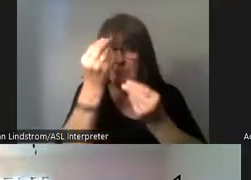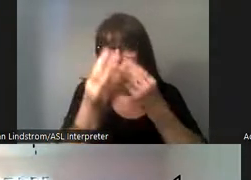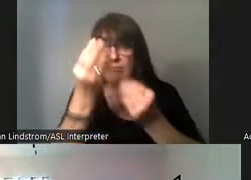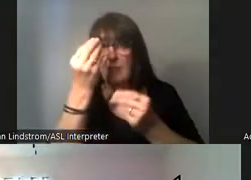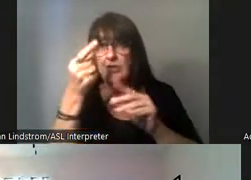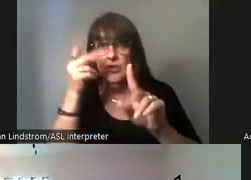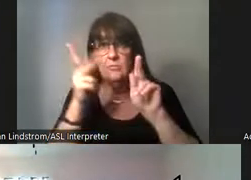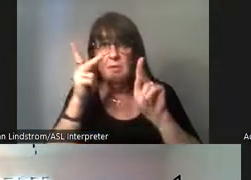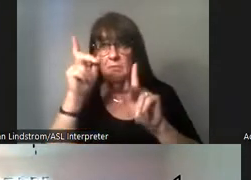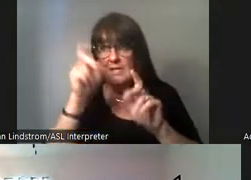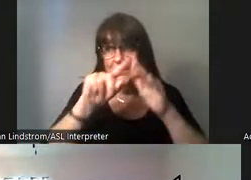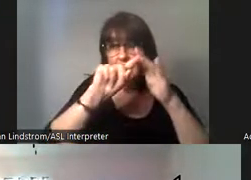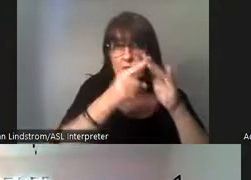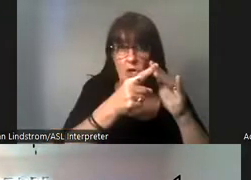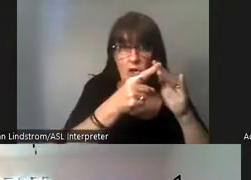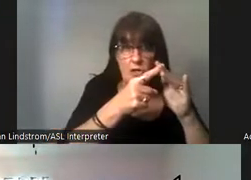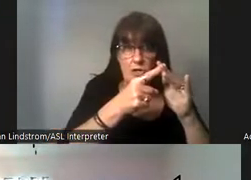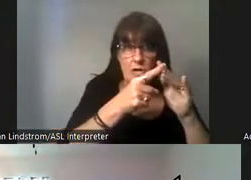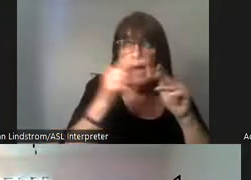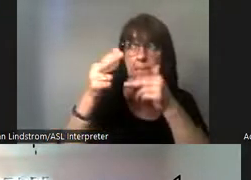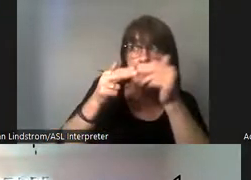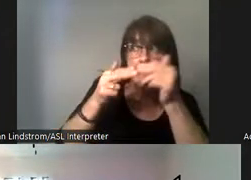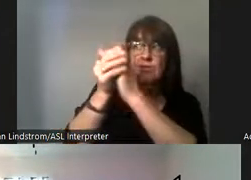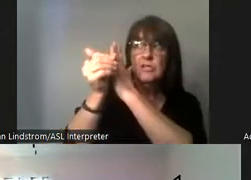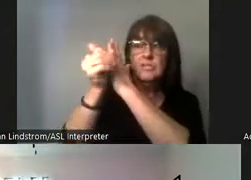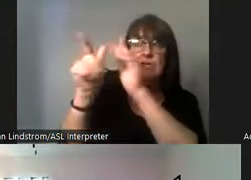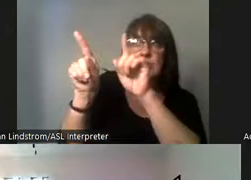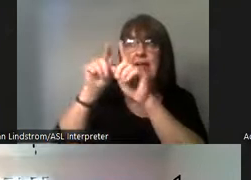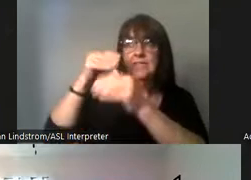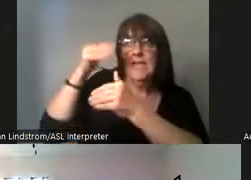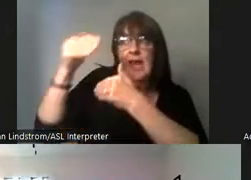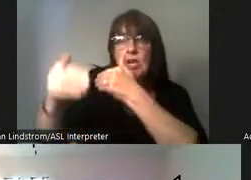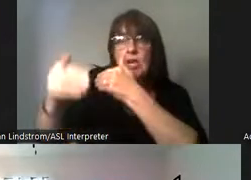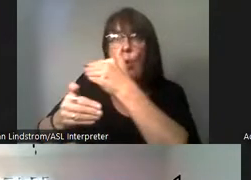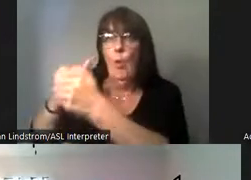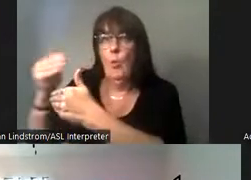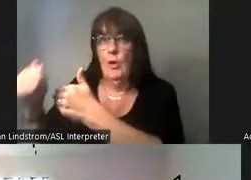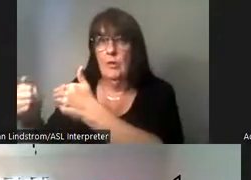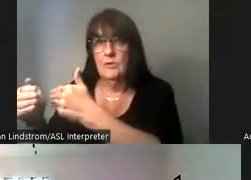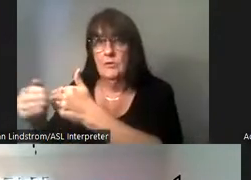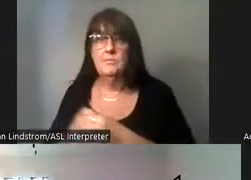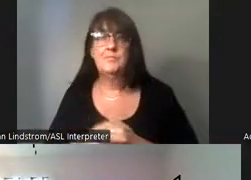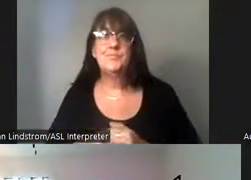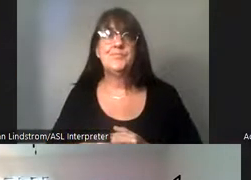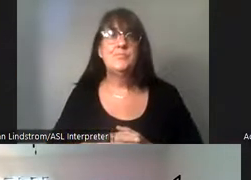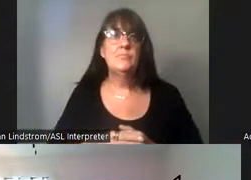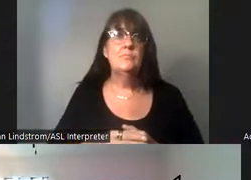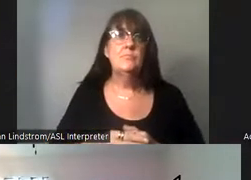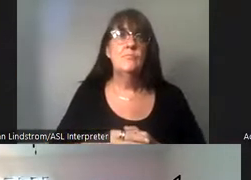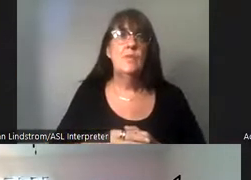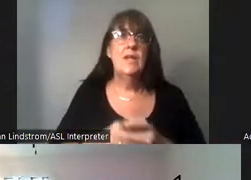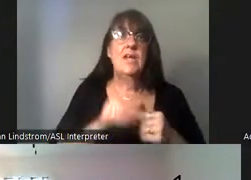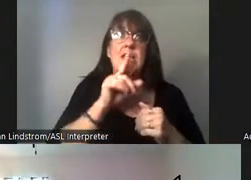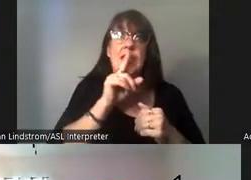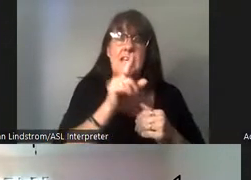to get started, and they will build their skills as they go. Yeah. So it is a drastic